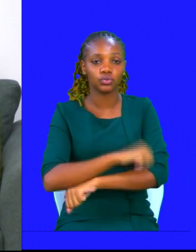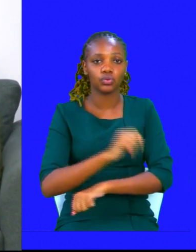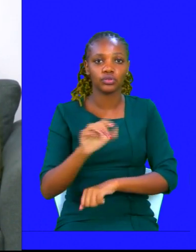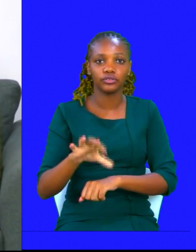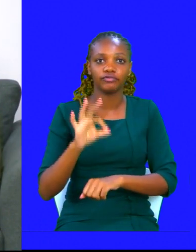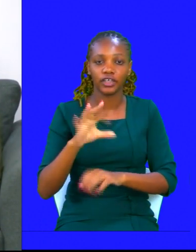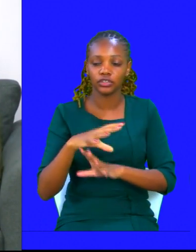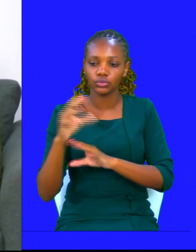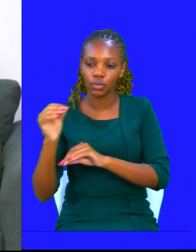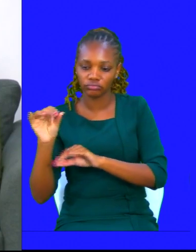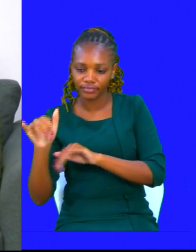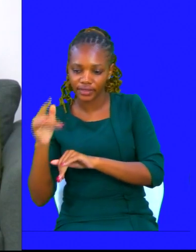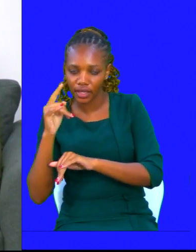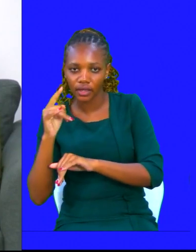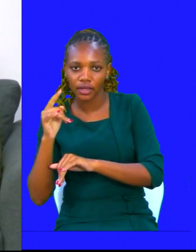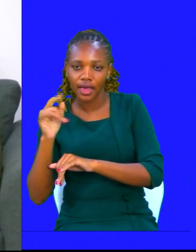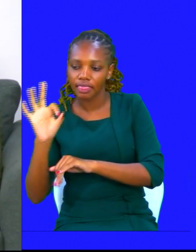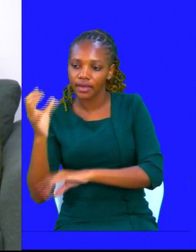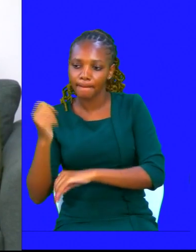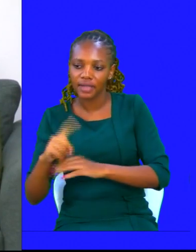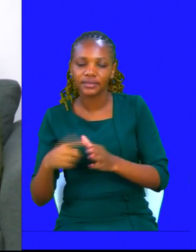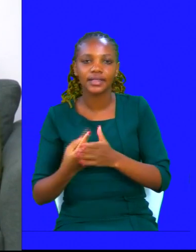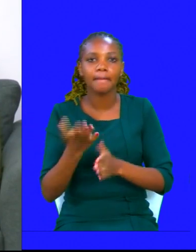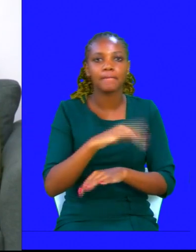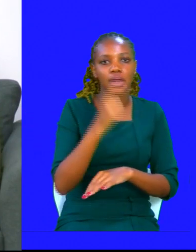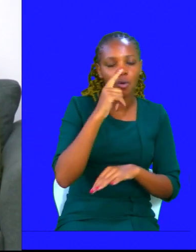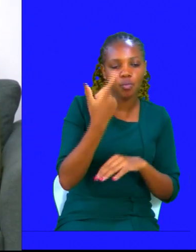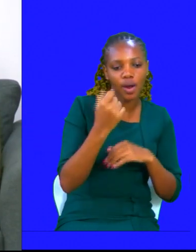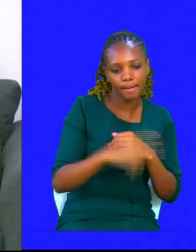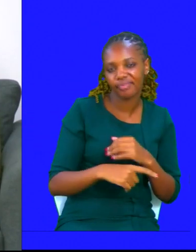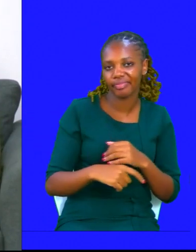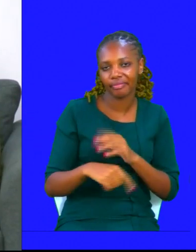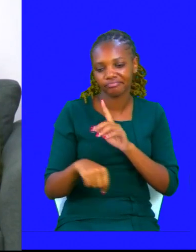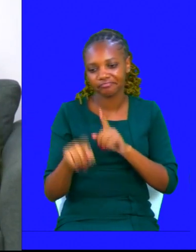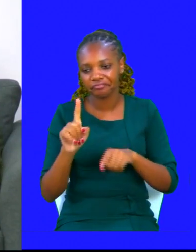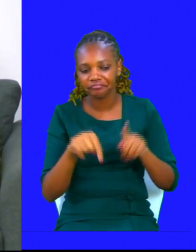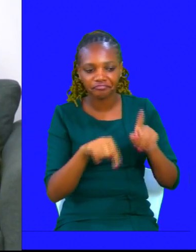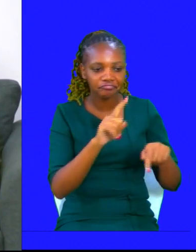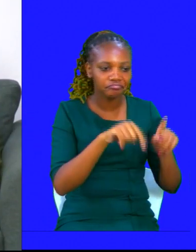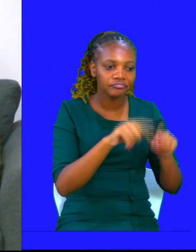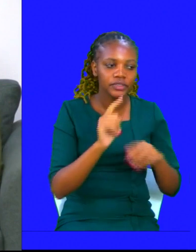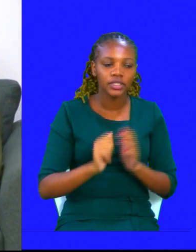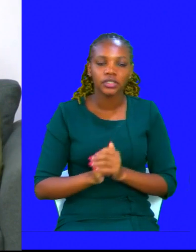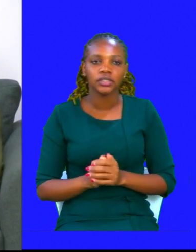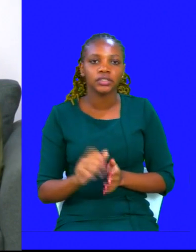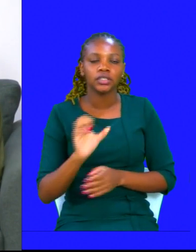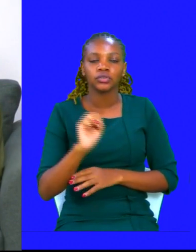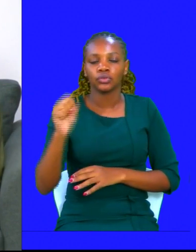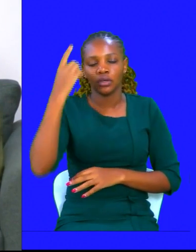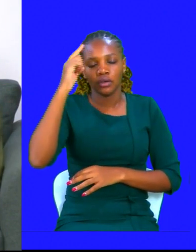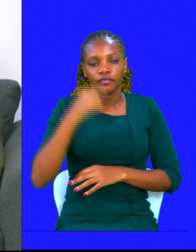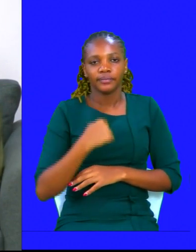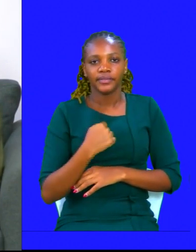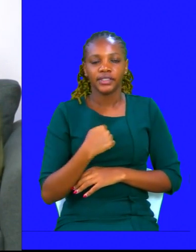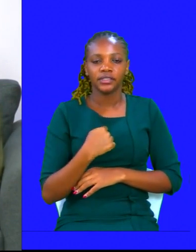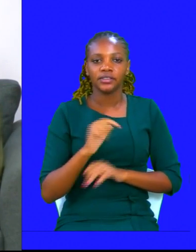you're coming home for a month. You're going to school for 3 months, you're coming home for a month. So for me, I will say